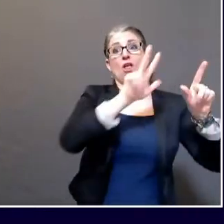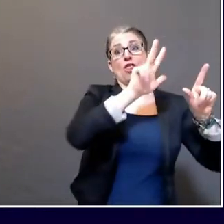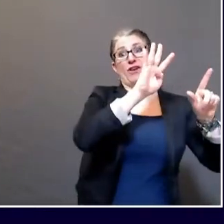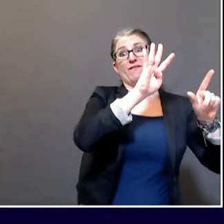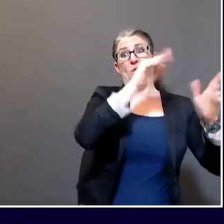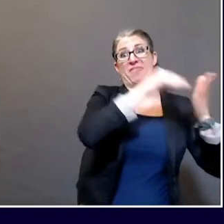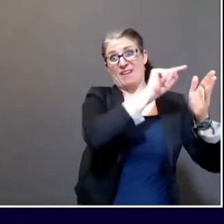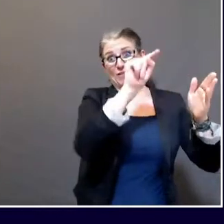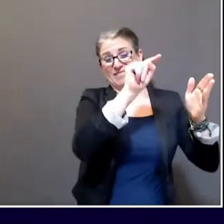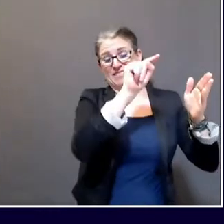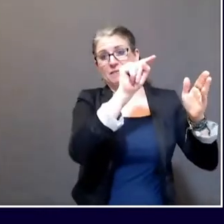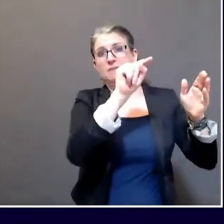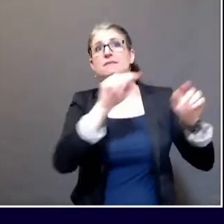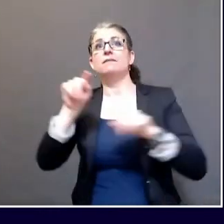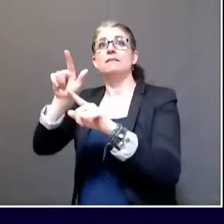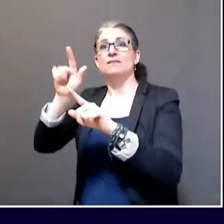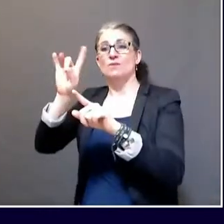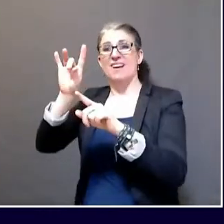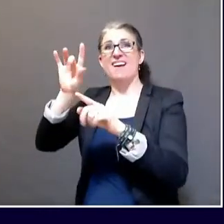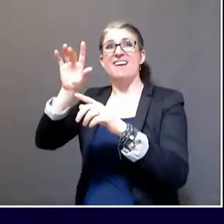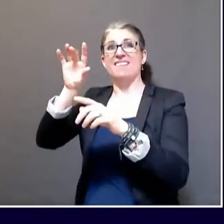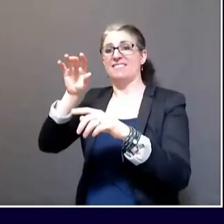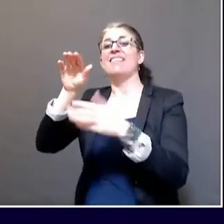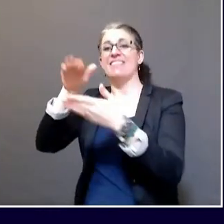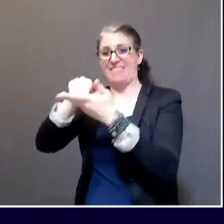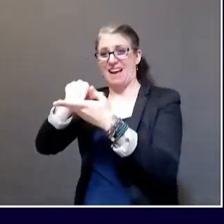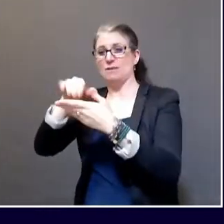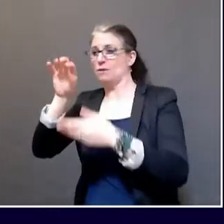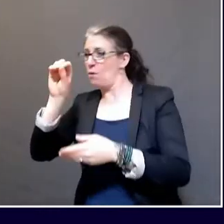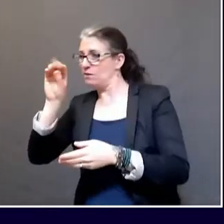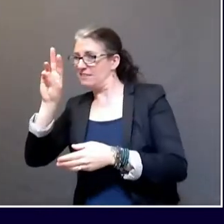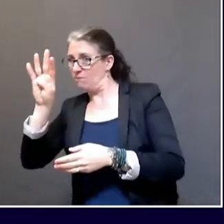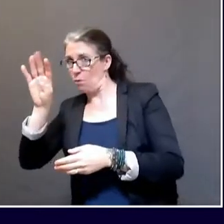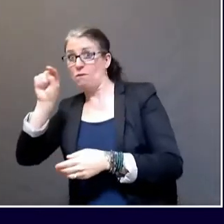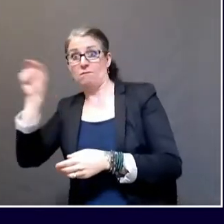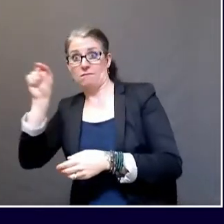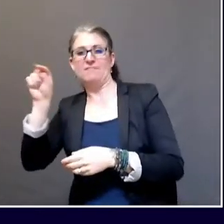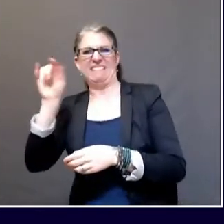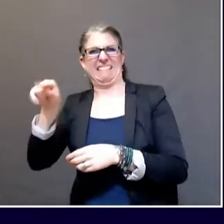28,034 cases are confirmed, and